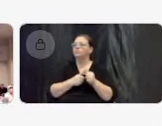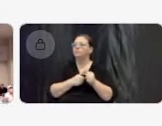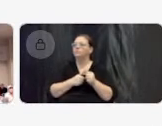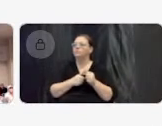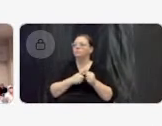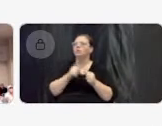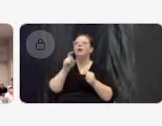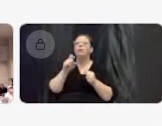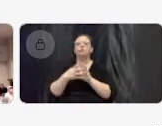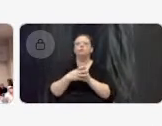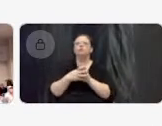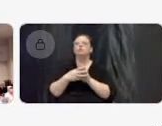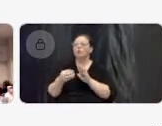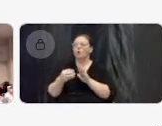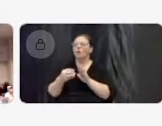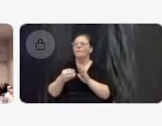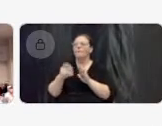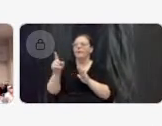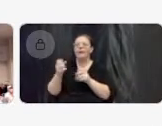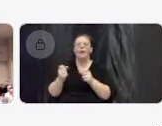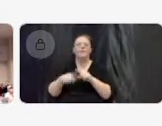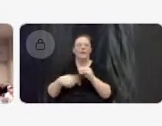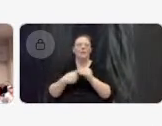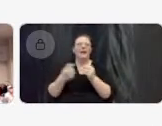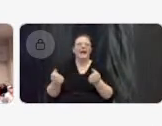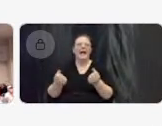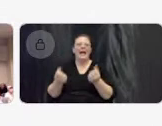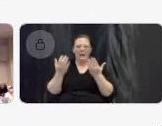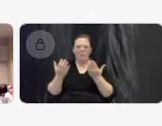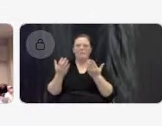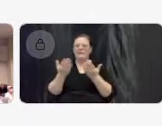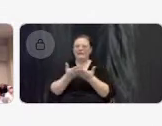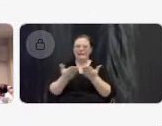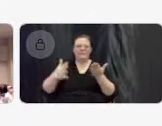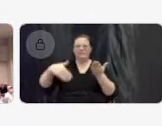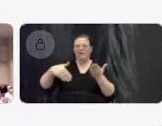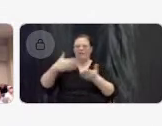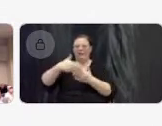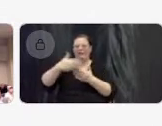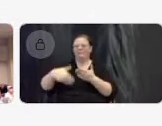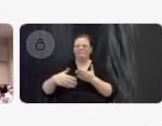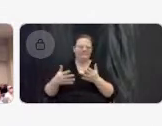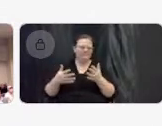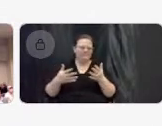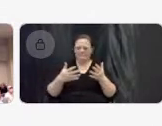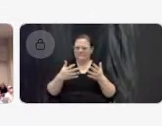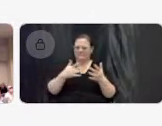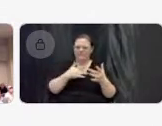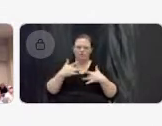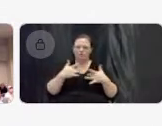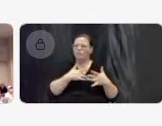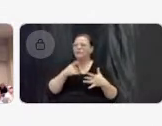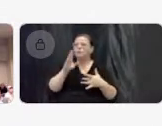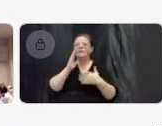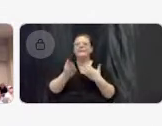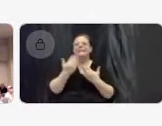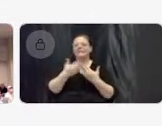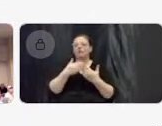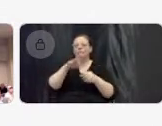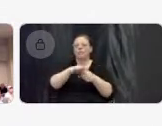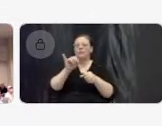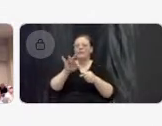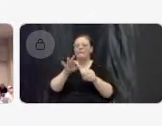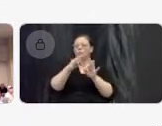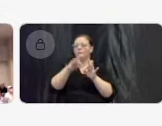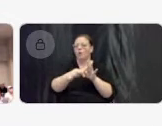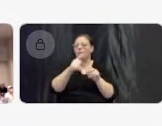echo Commissioner Latour's concerns about the number of loose ends with this. I agree it's probably easier if this was a deferral vote, but